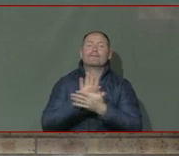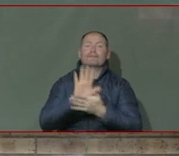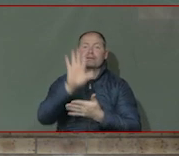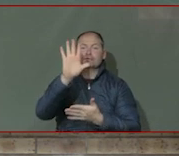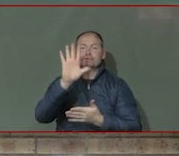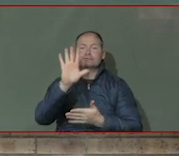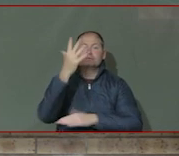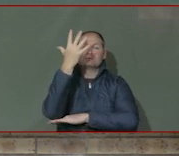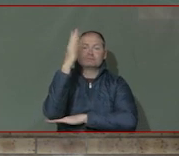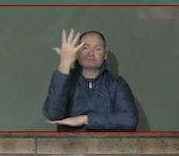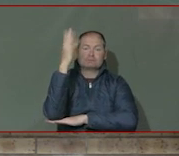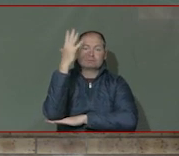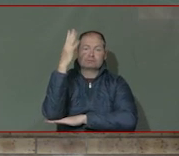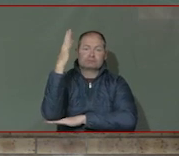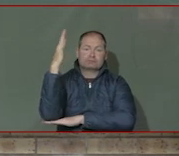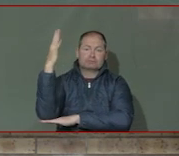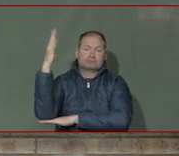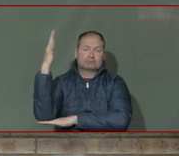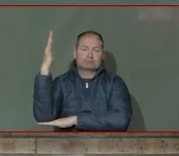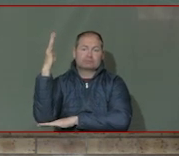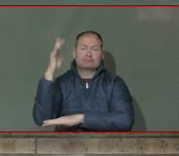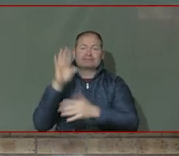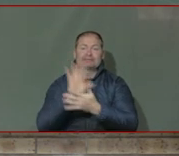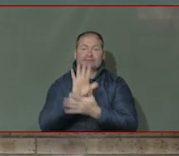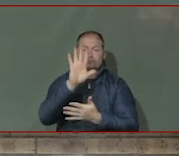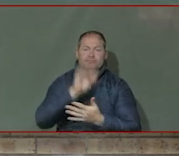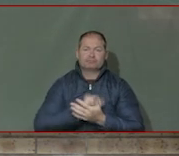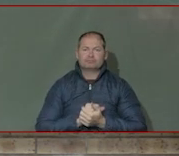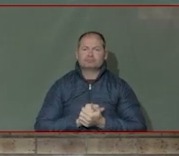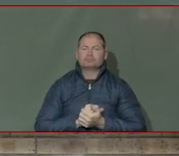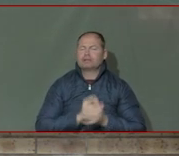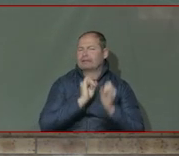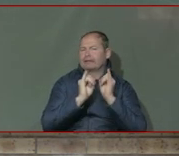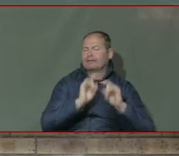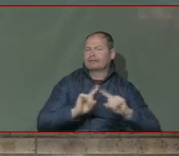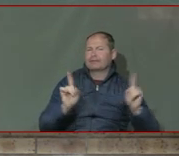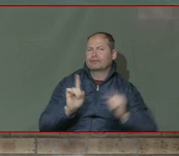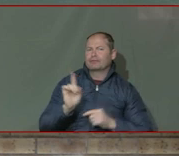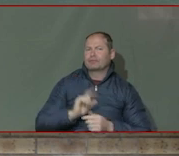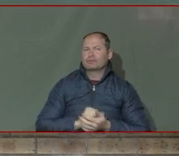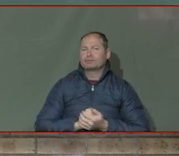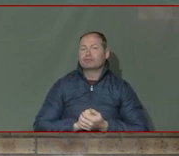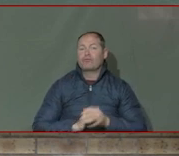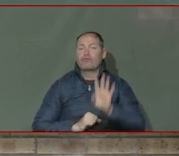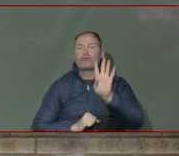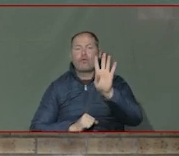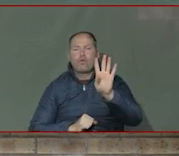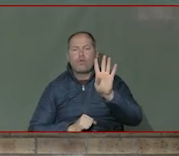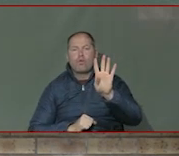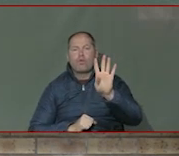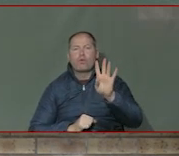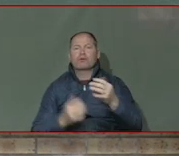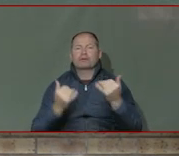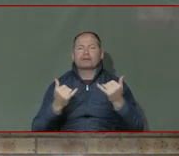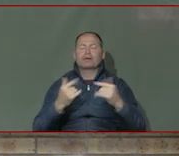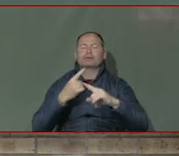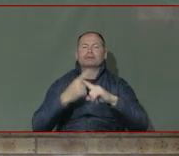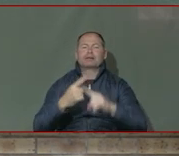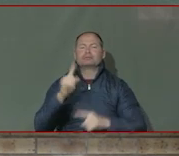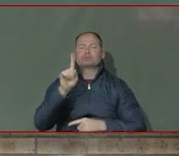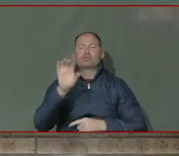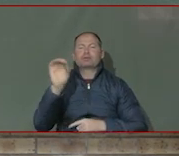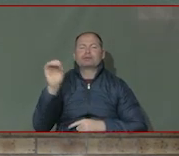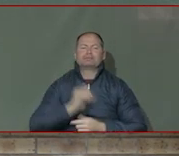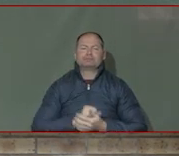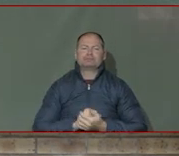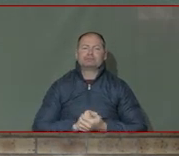15. And what's the difference between 15 and 11? 4. Multiply by 100. Now, if you